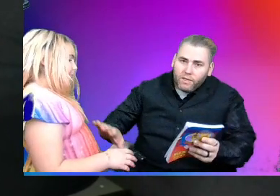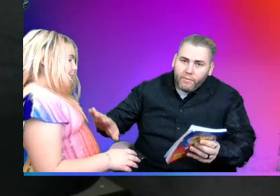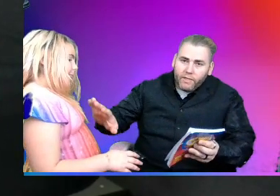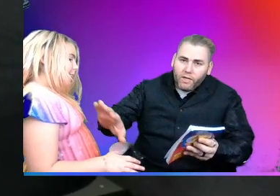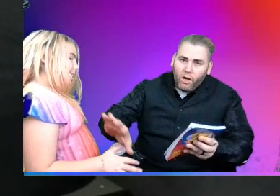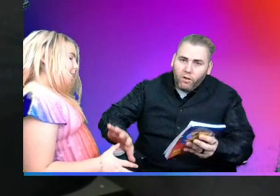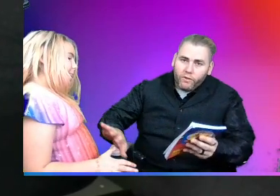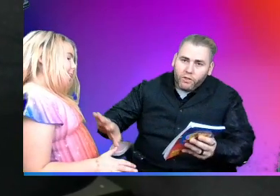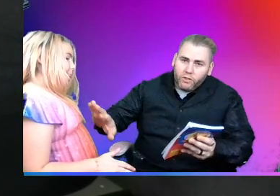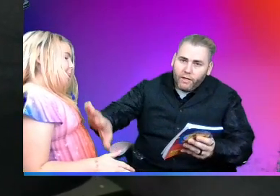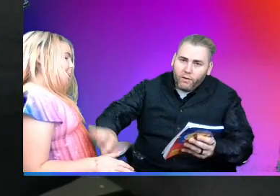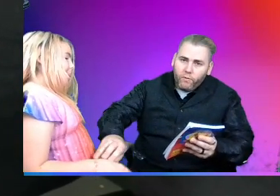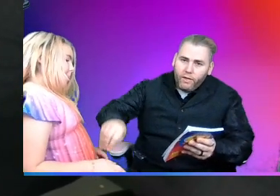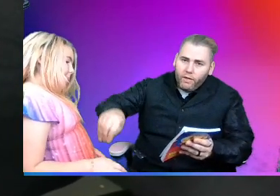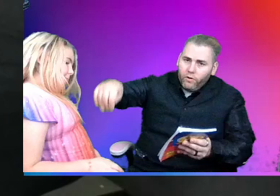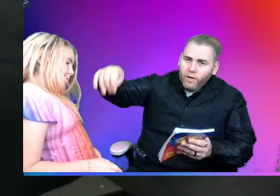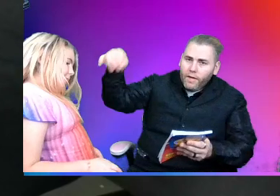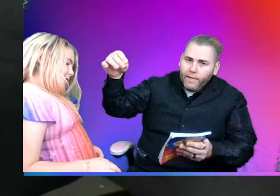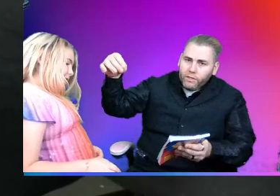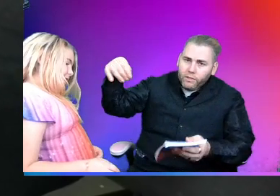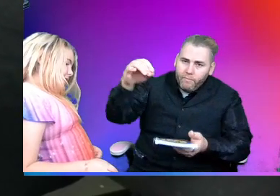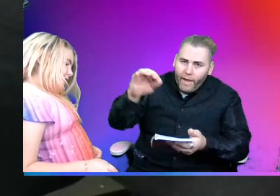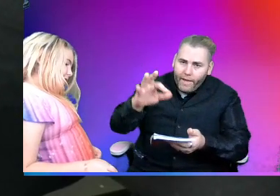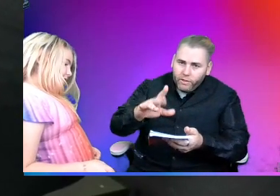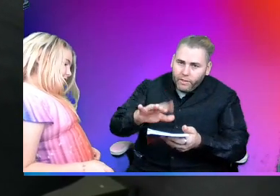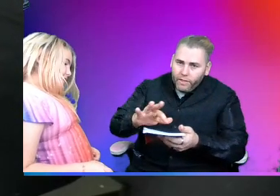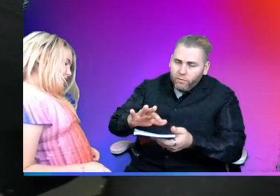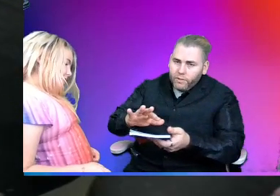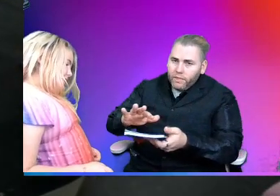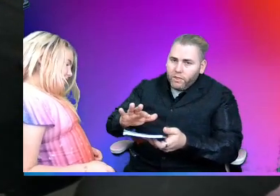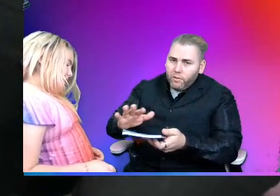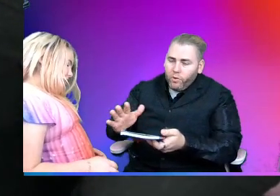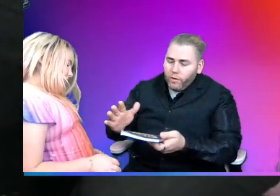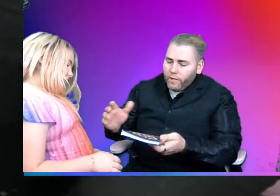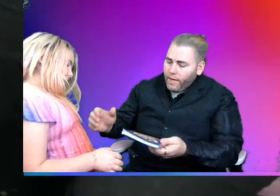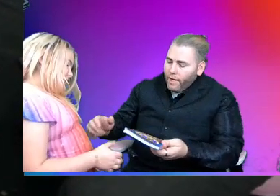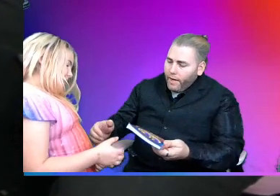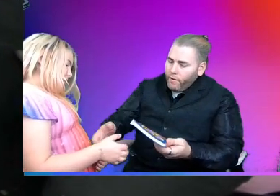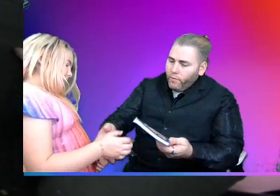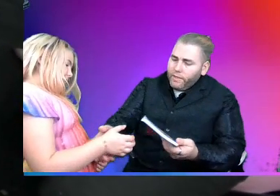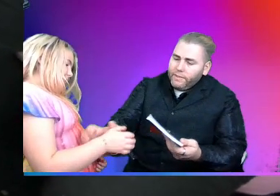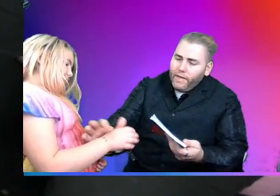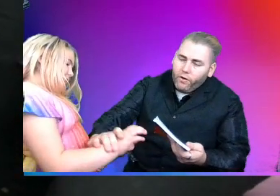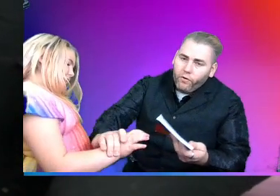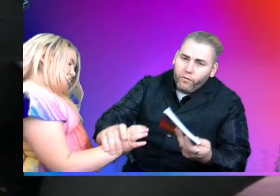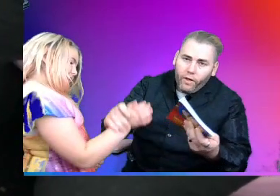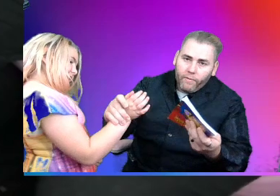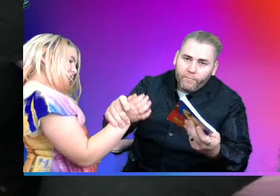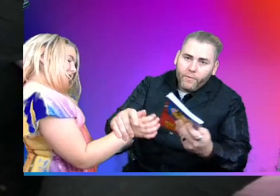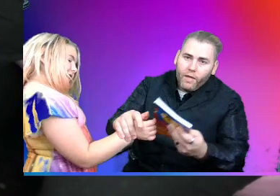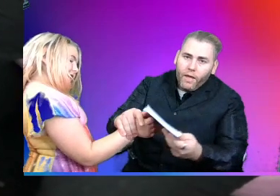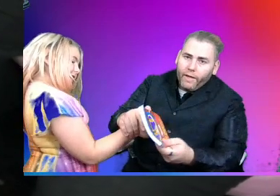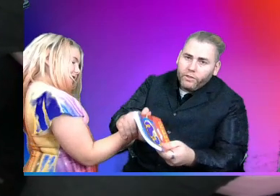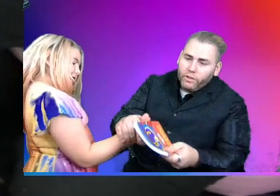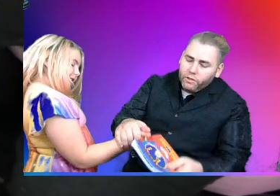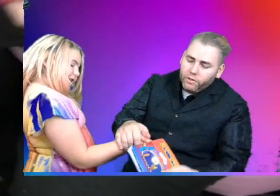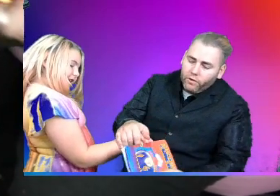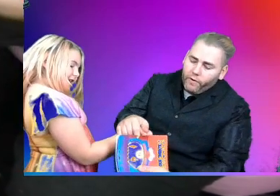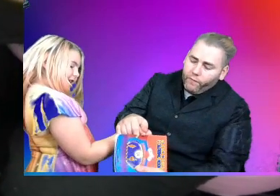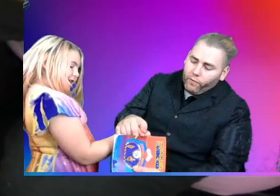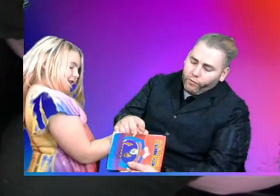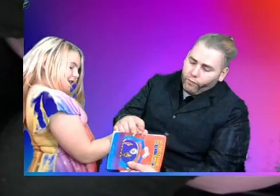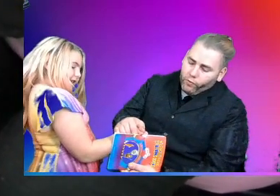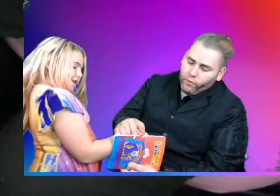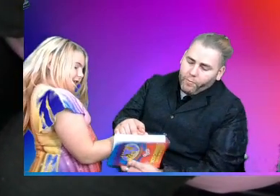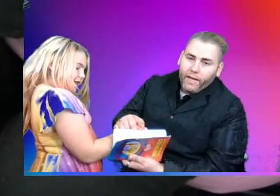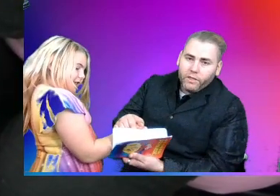to take some of this color that she's got going on here and just imagine that it goes into the book. And then we're going to take her thumb and she's just going to